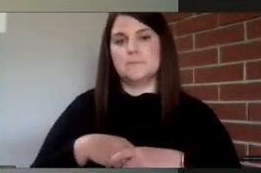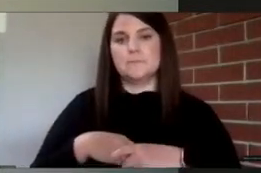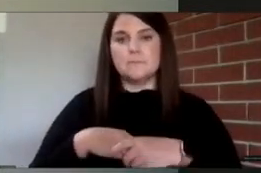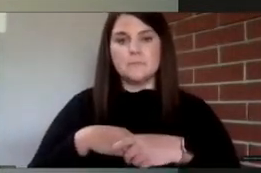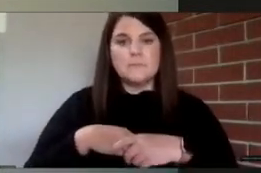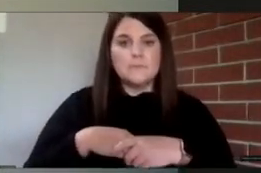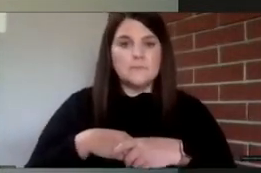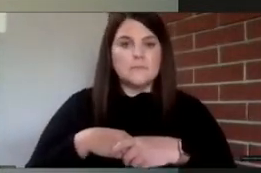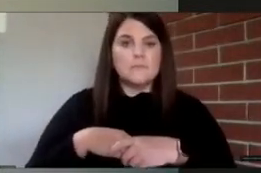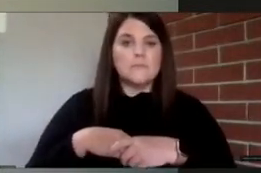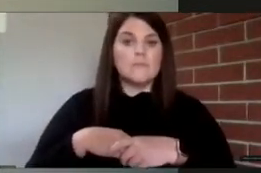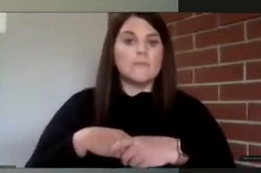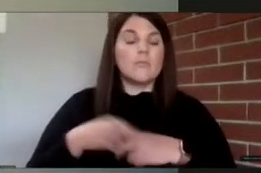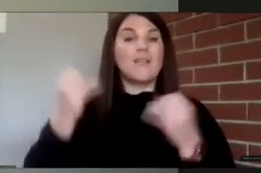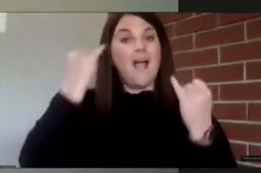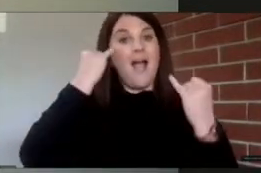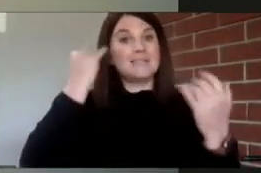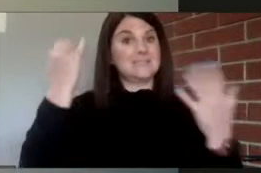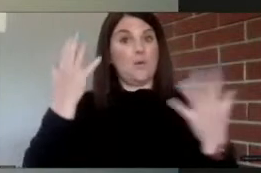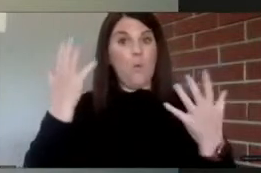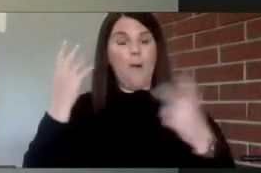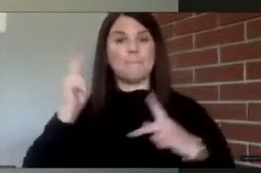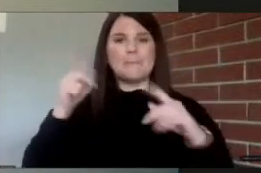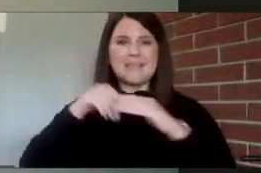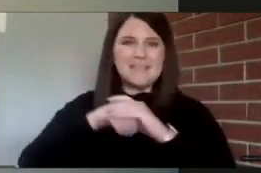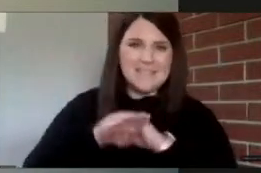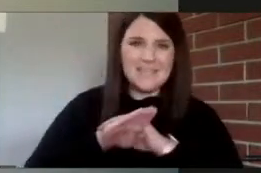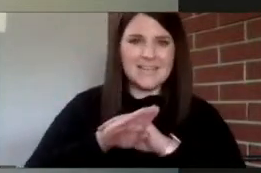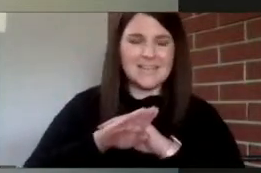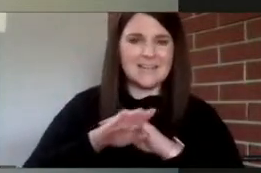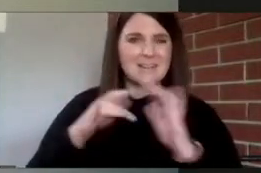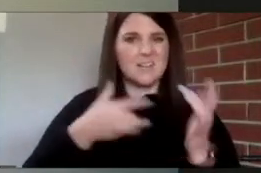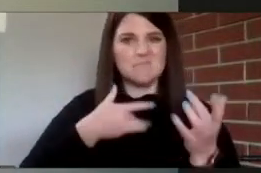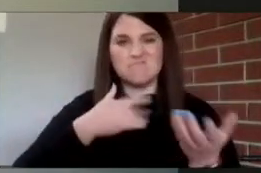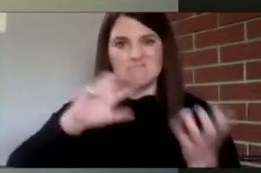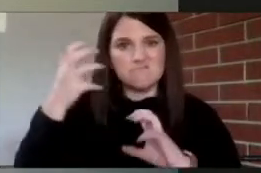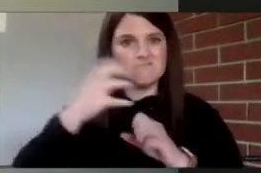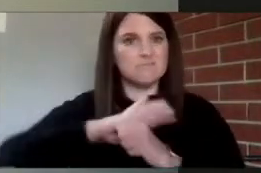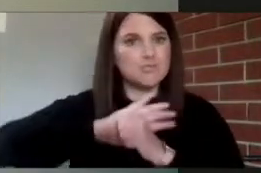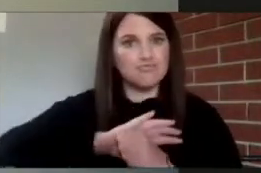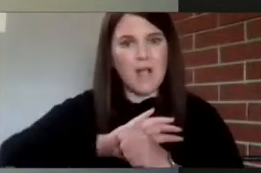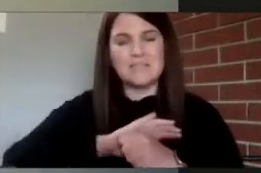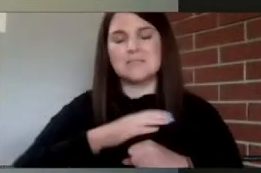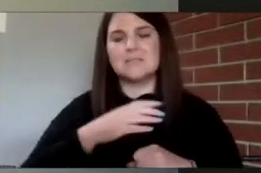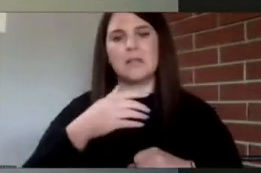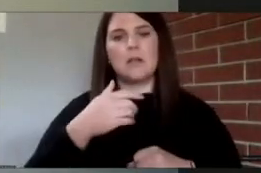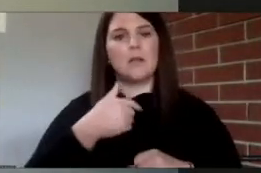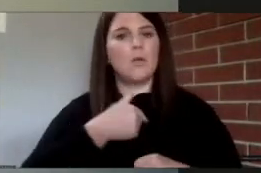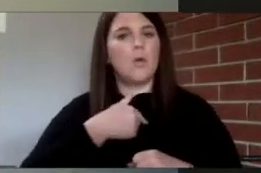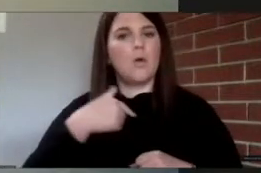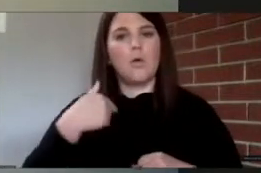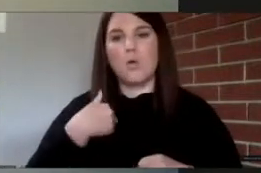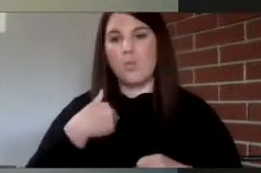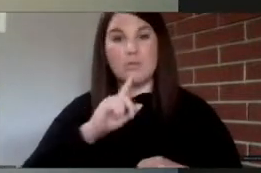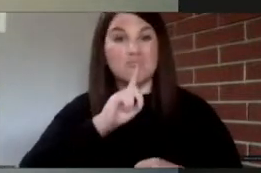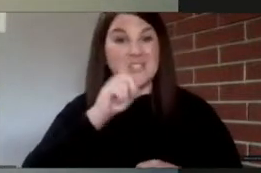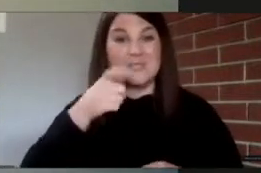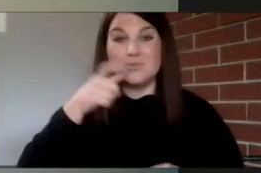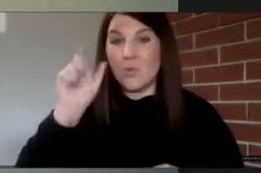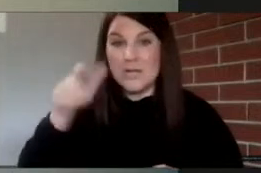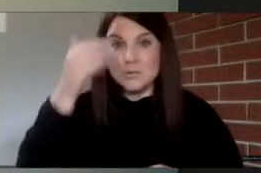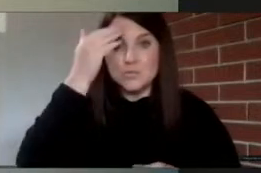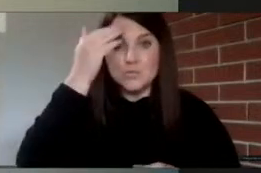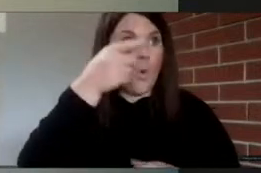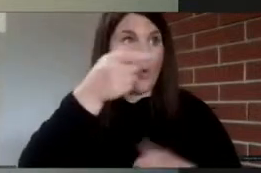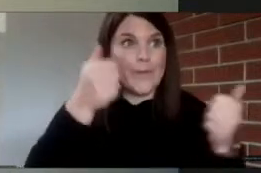people are coming in distress. And for this type of first-line intervention, we don't necessarily even need to know whether it's anxiety